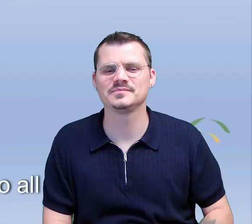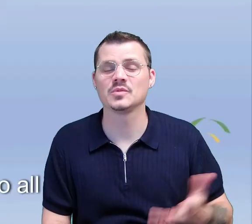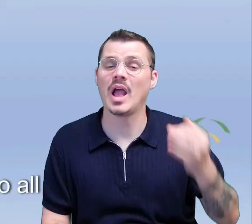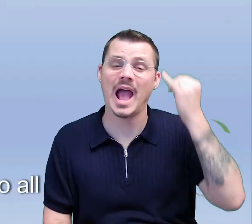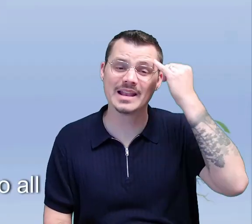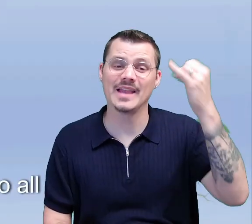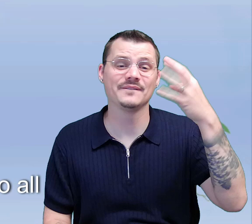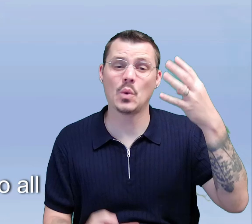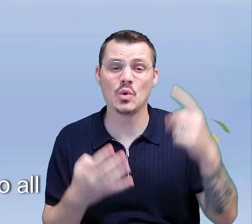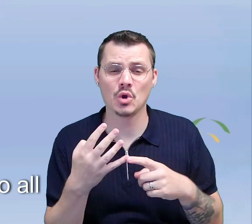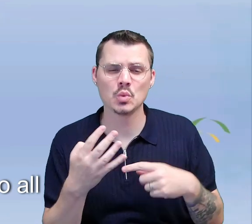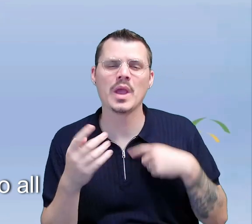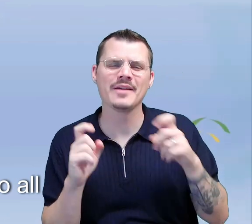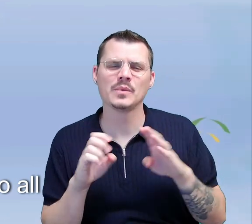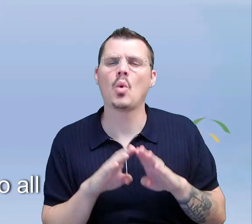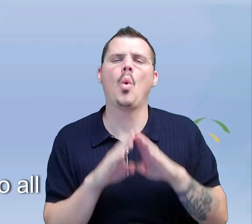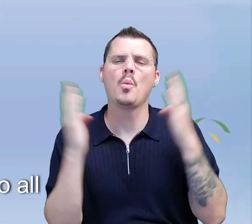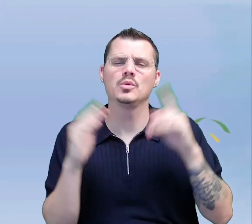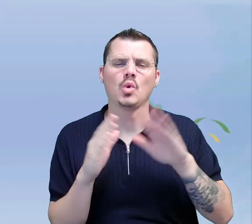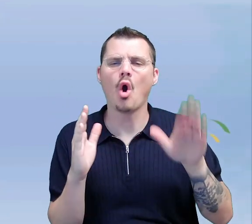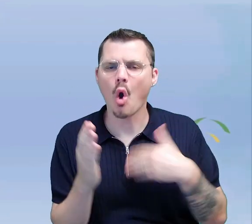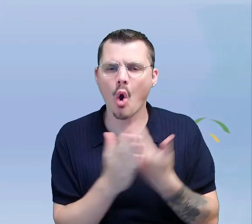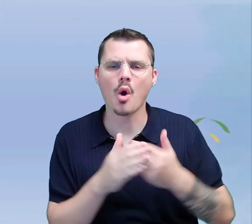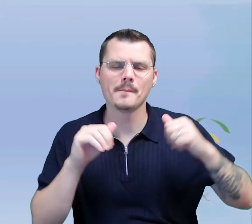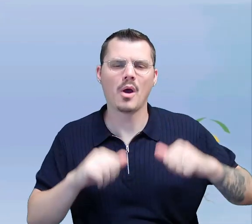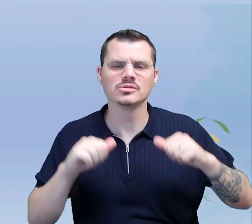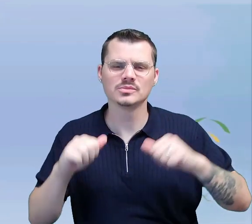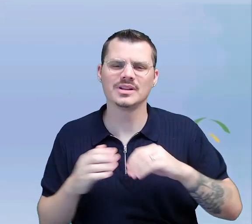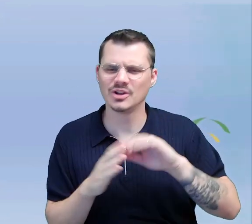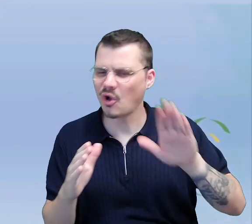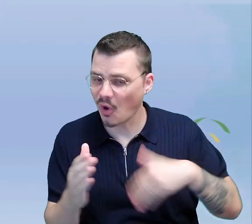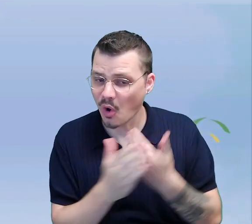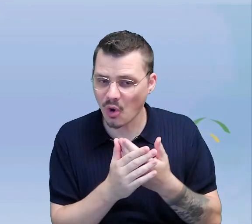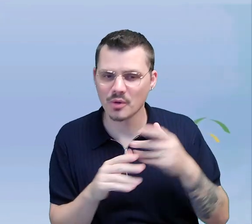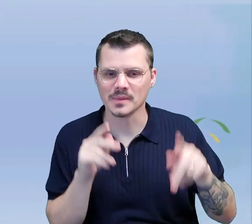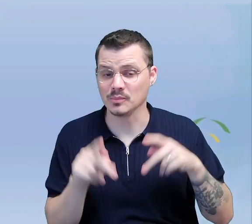Idea number 4 is that we ought to be open to all the possibilities and all the people.